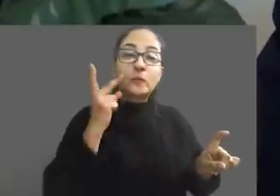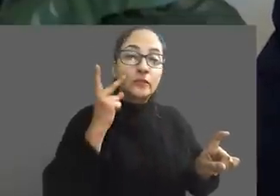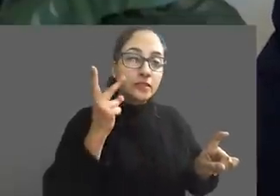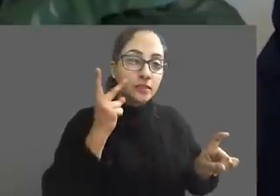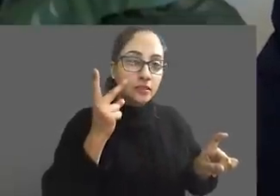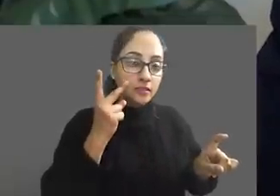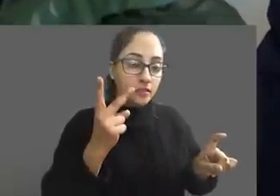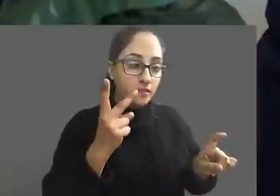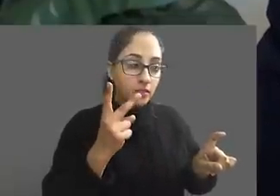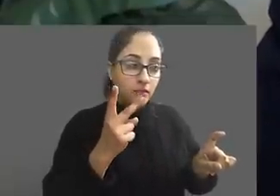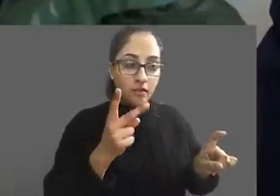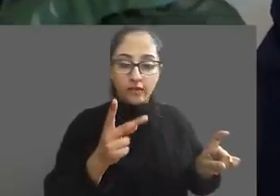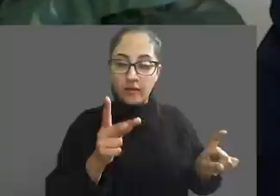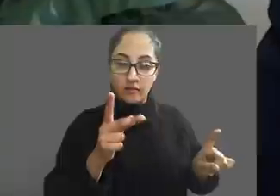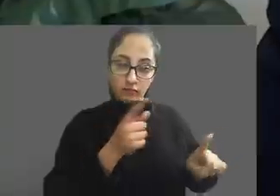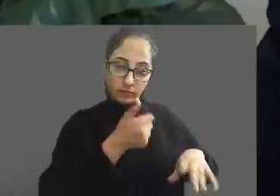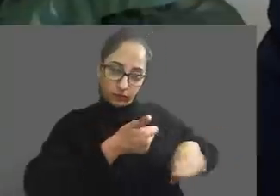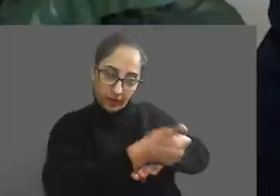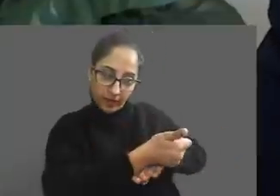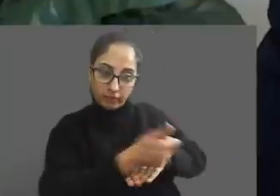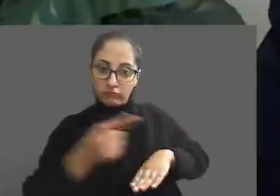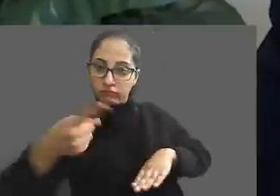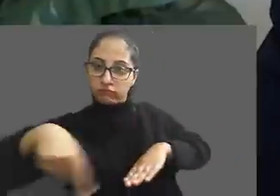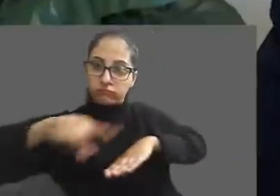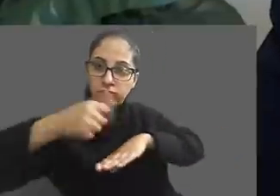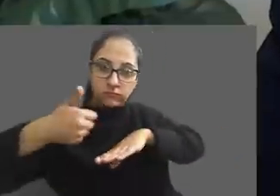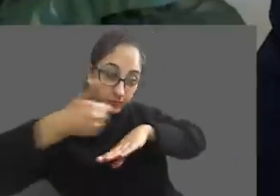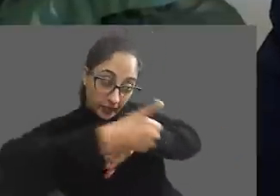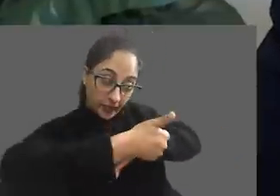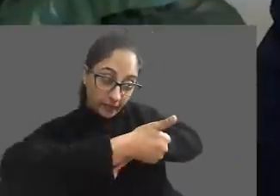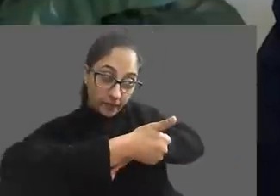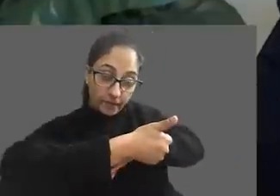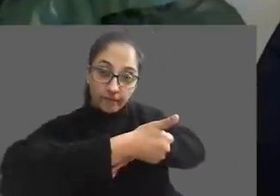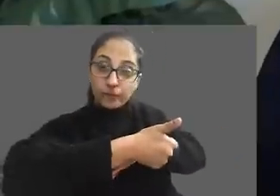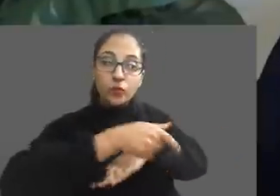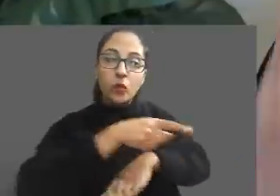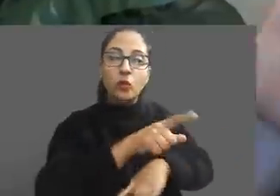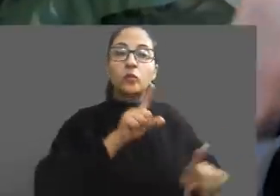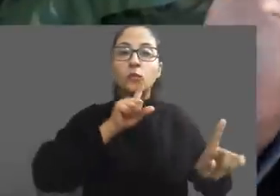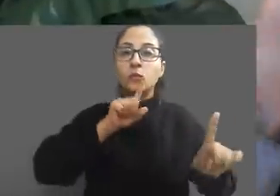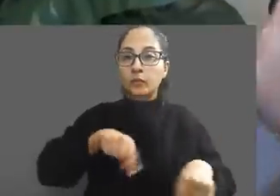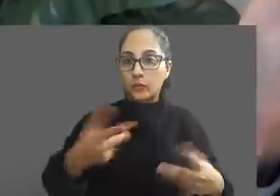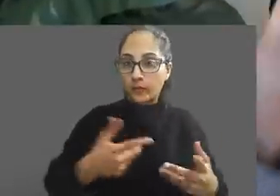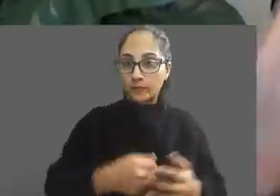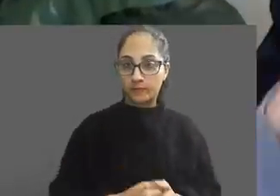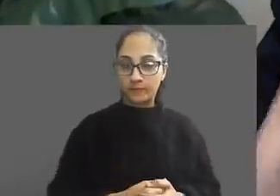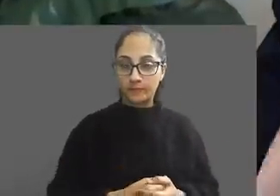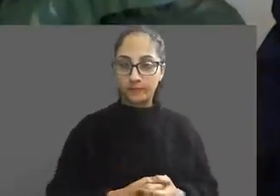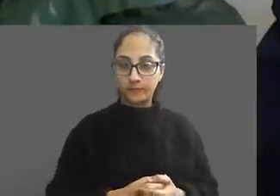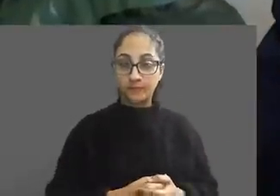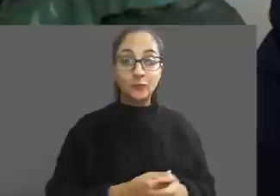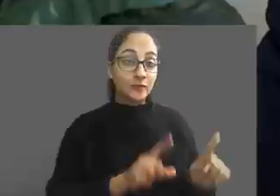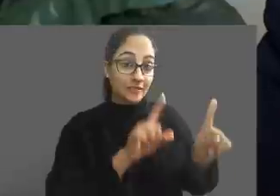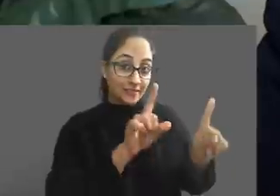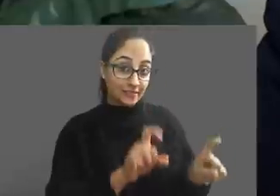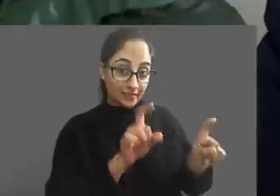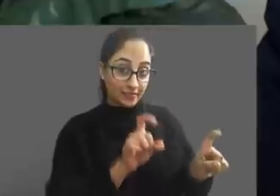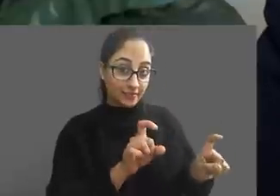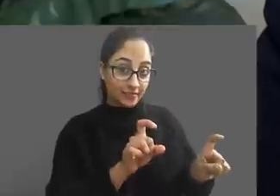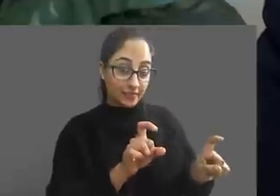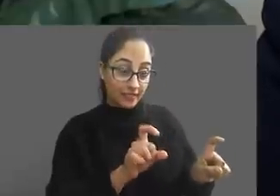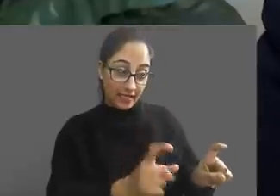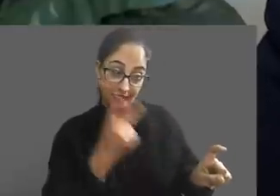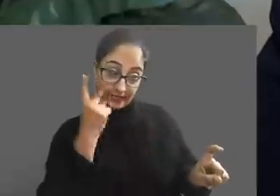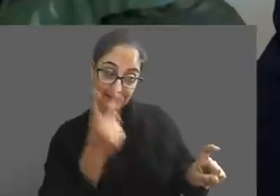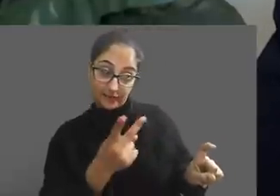"Ismail, I tested your faith harshly, but it was as strong as Mount Girnar."